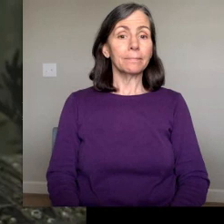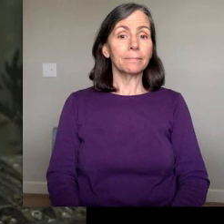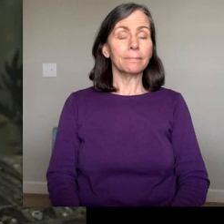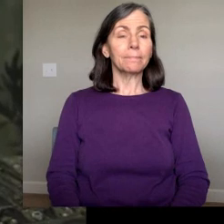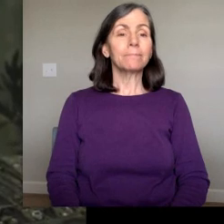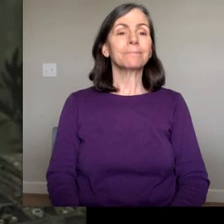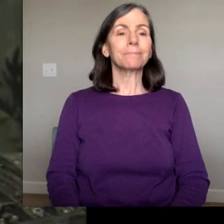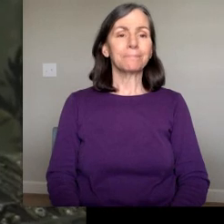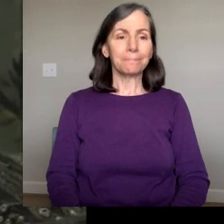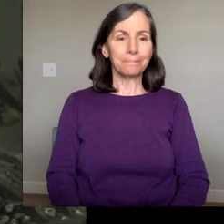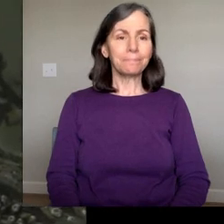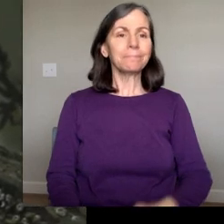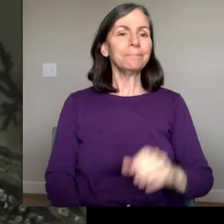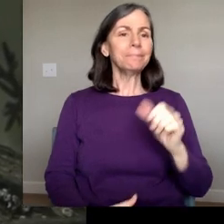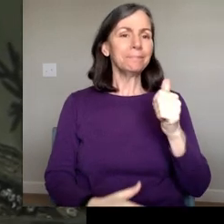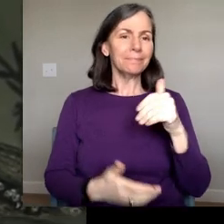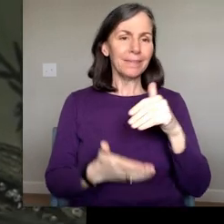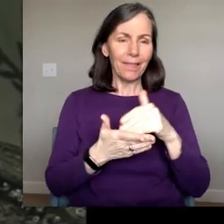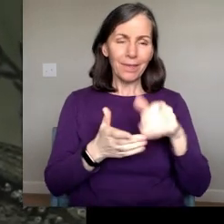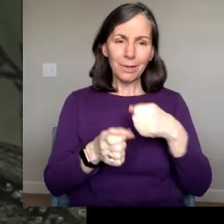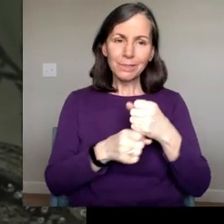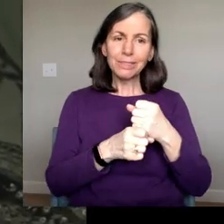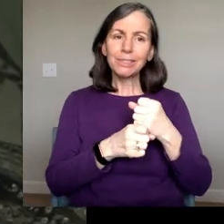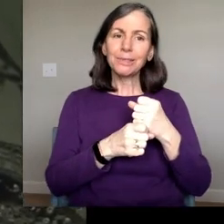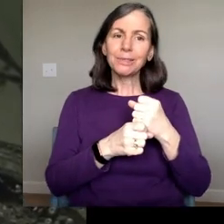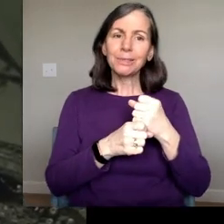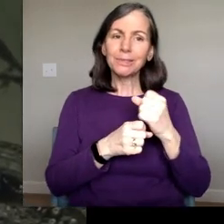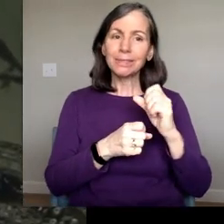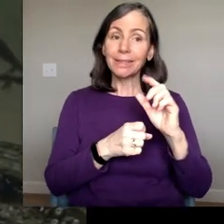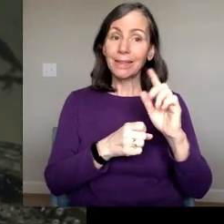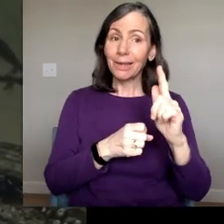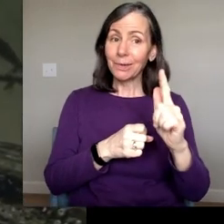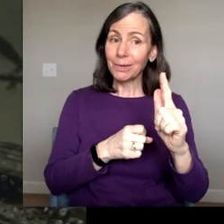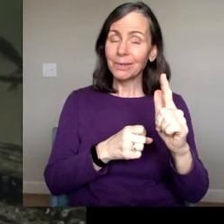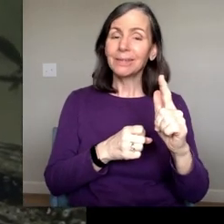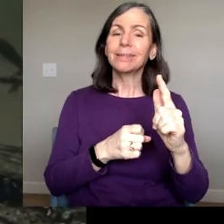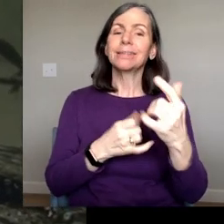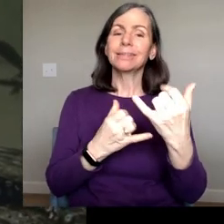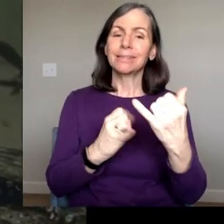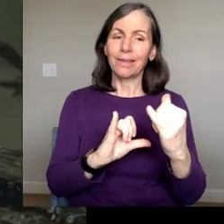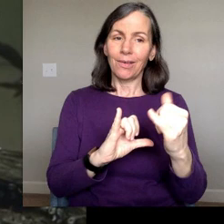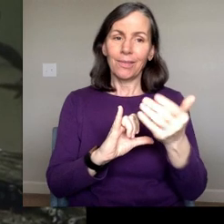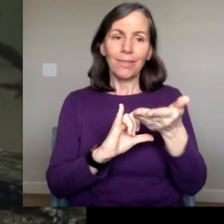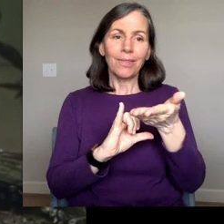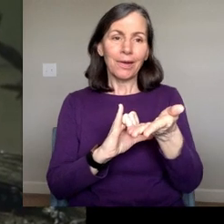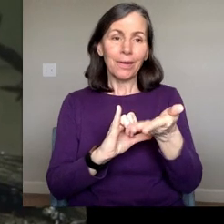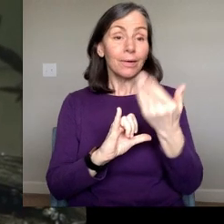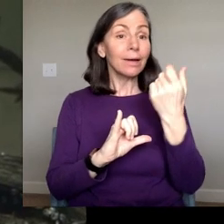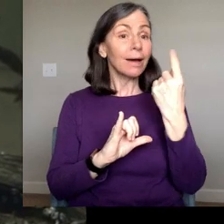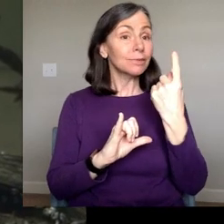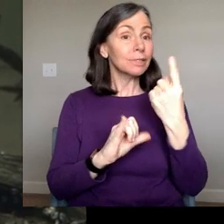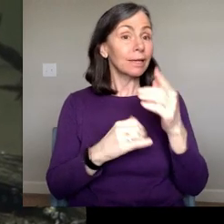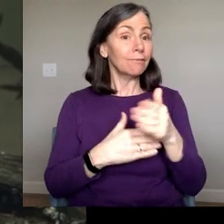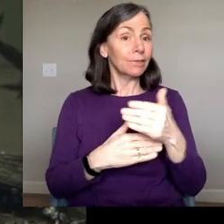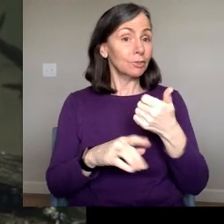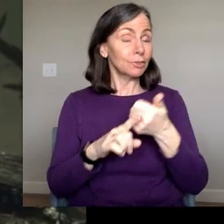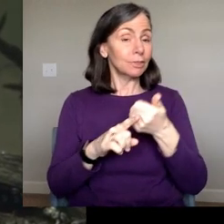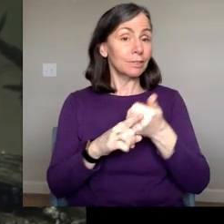"10,000 years later, they're still there, but they have been transformed."